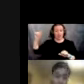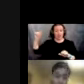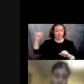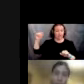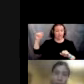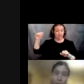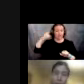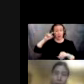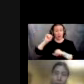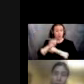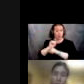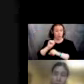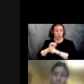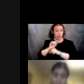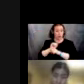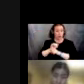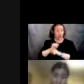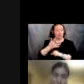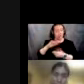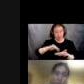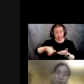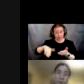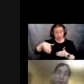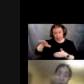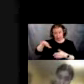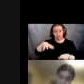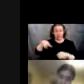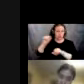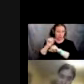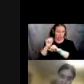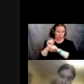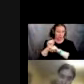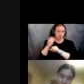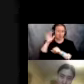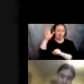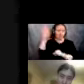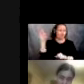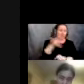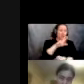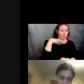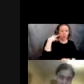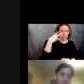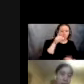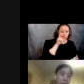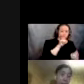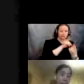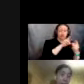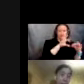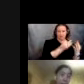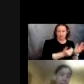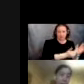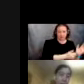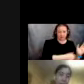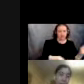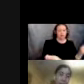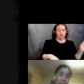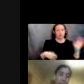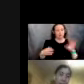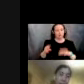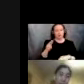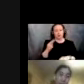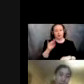work after he was released from camp, and then eventually went back to Washington to rejoin the family. And the